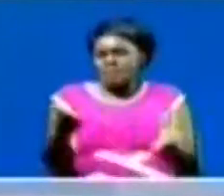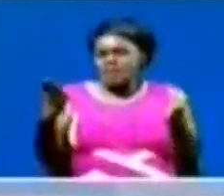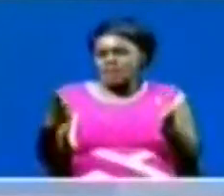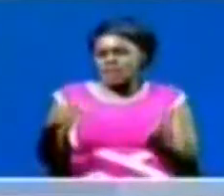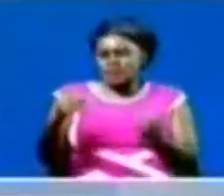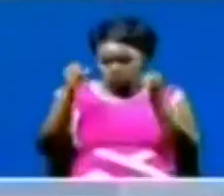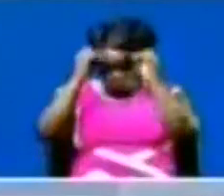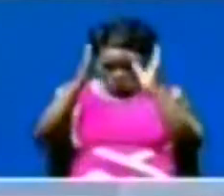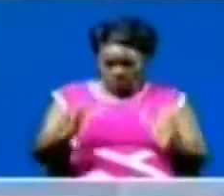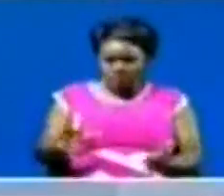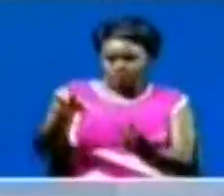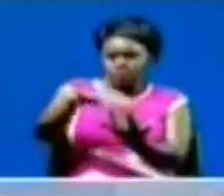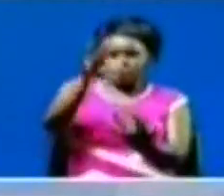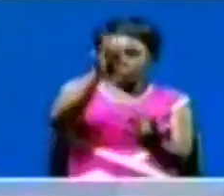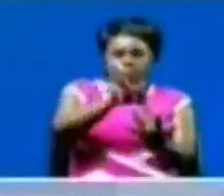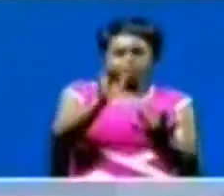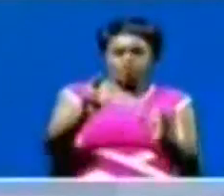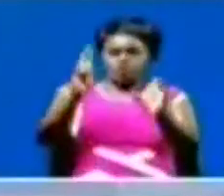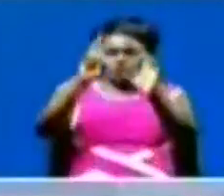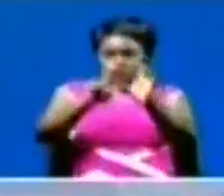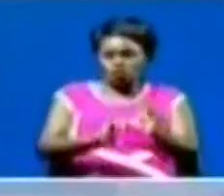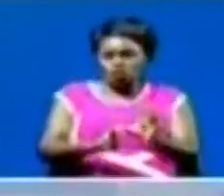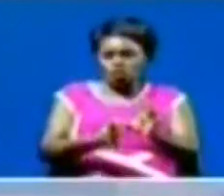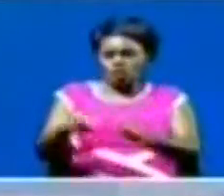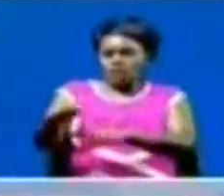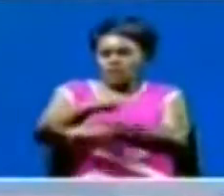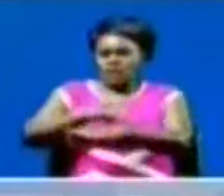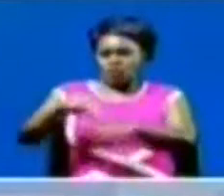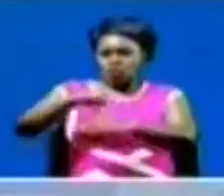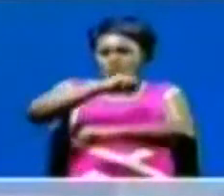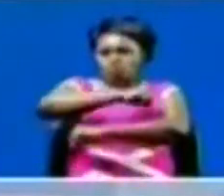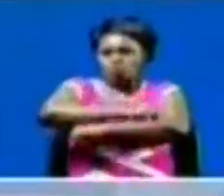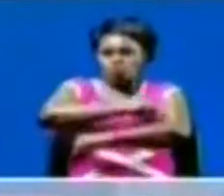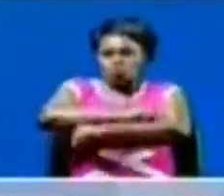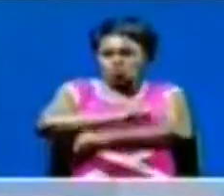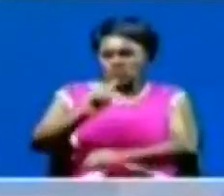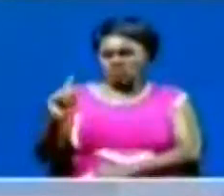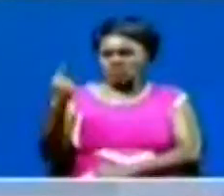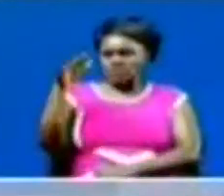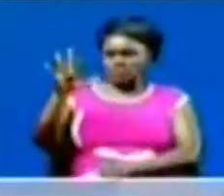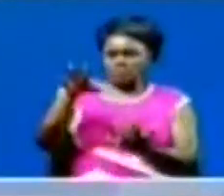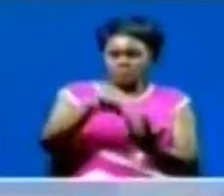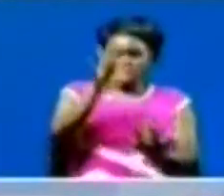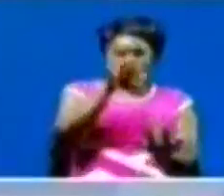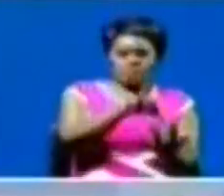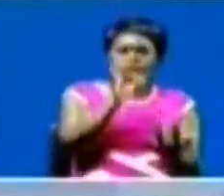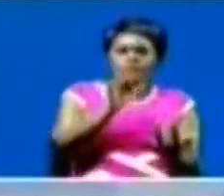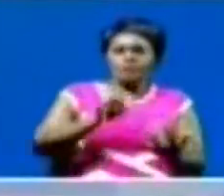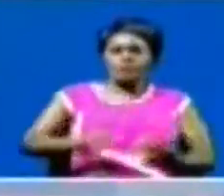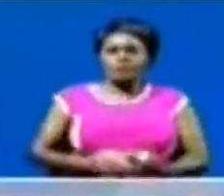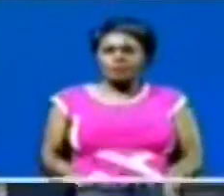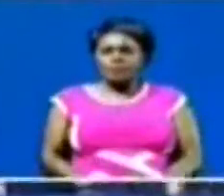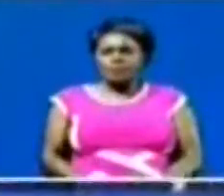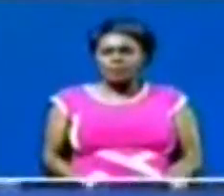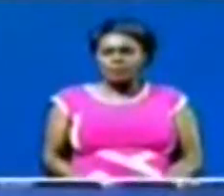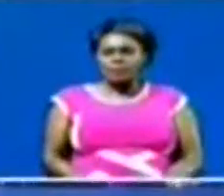their candidates have been selected to join the prestigious national schools of their first choice. Shadrack Miti now reports.